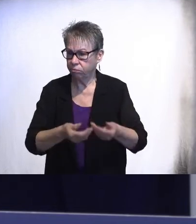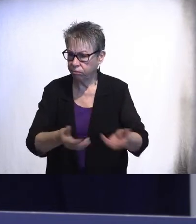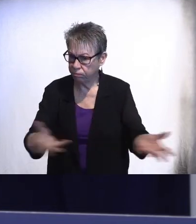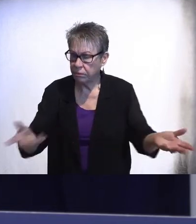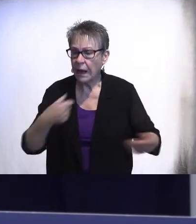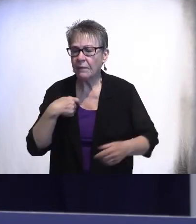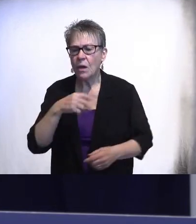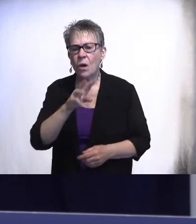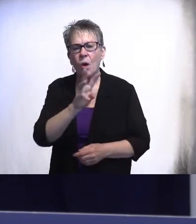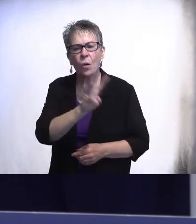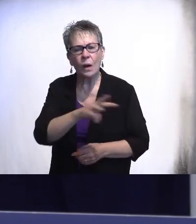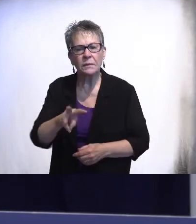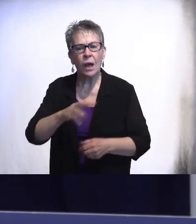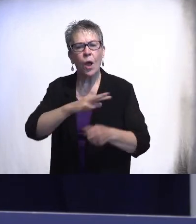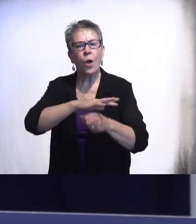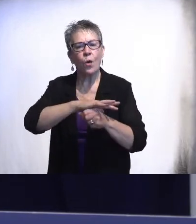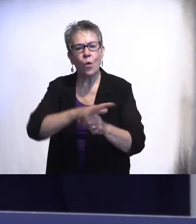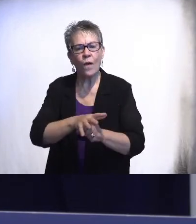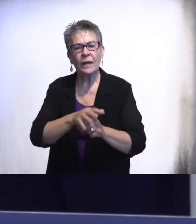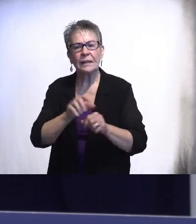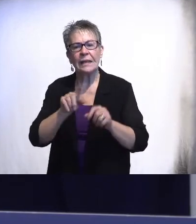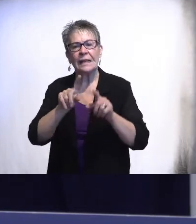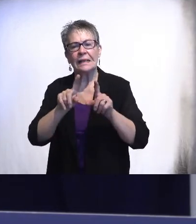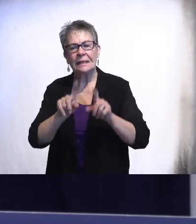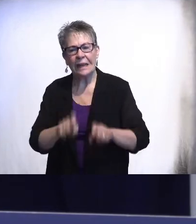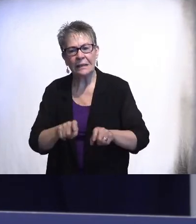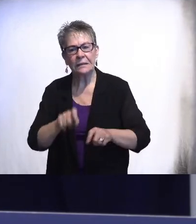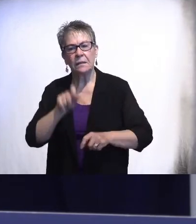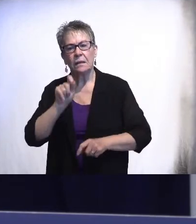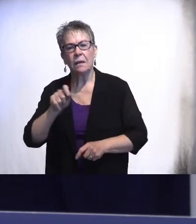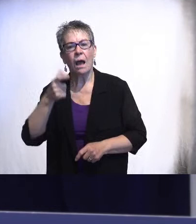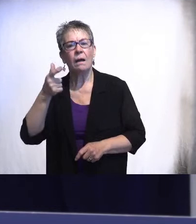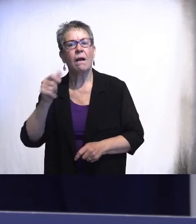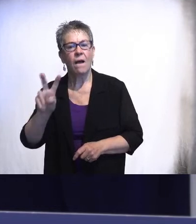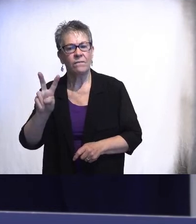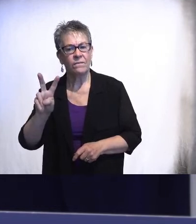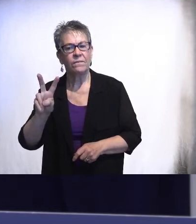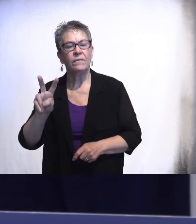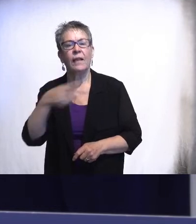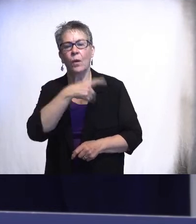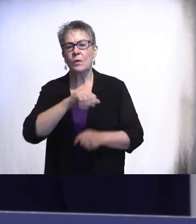covidtests.gov or by phone at